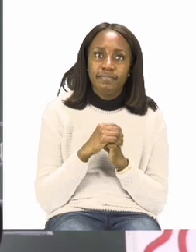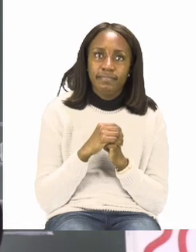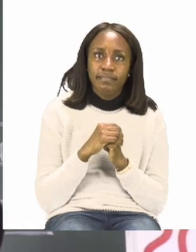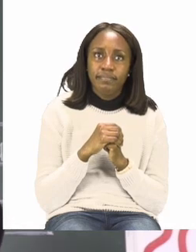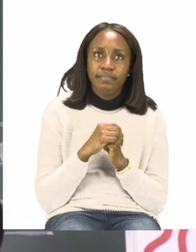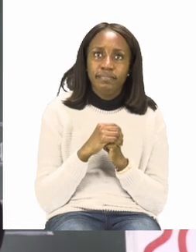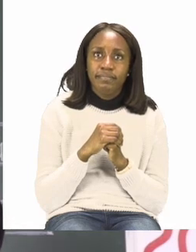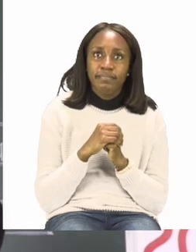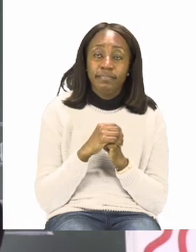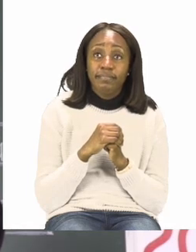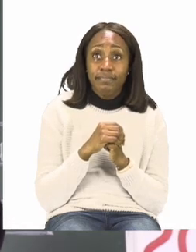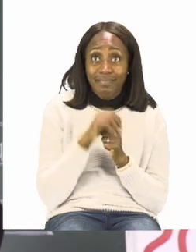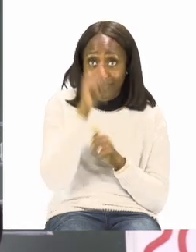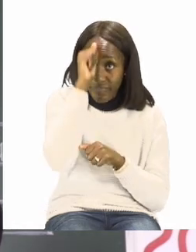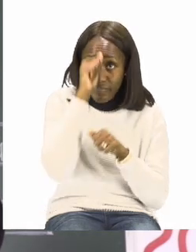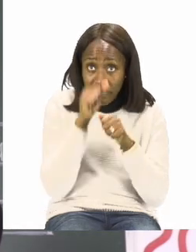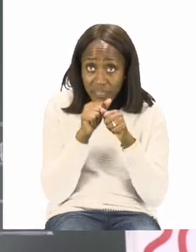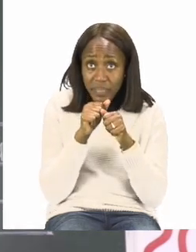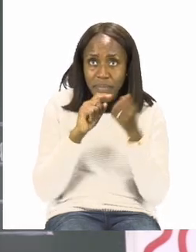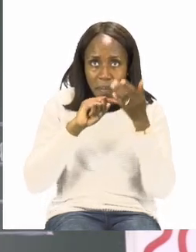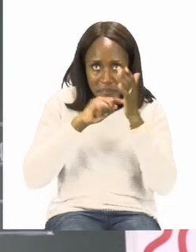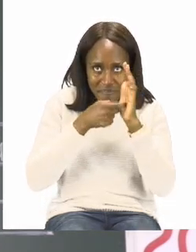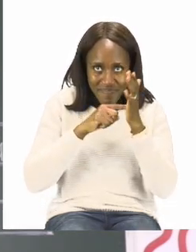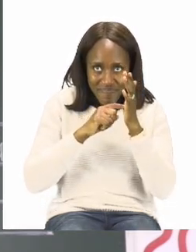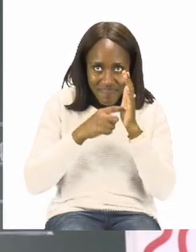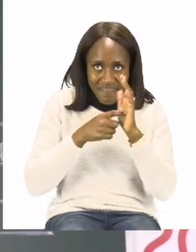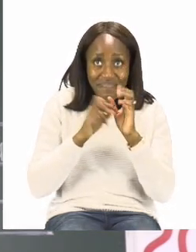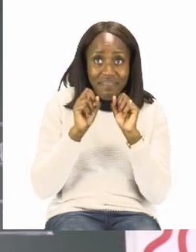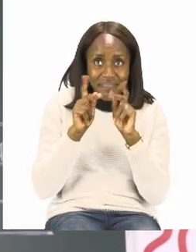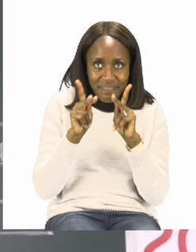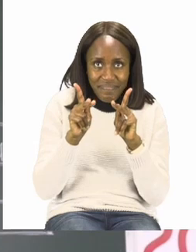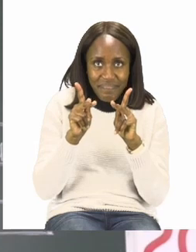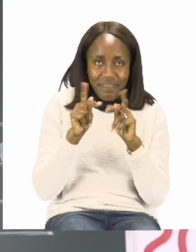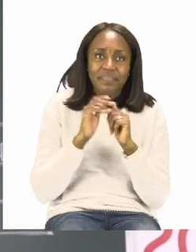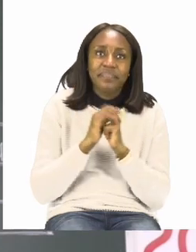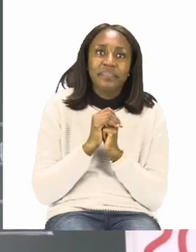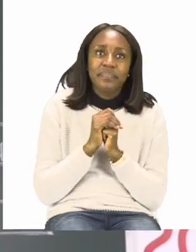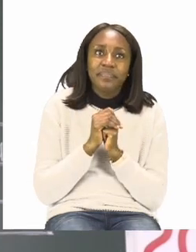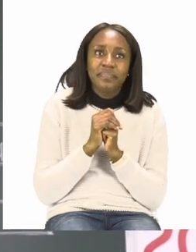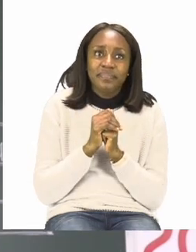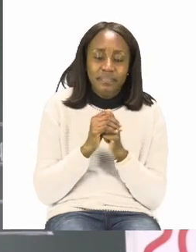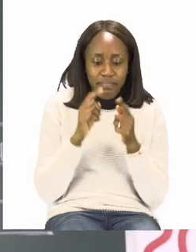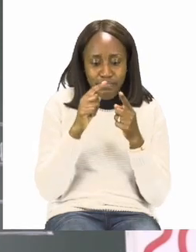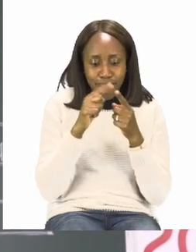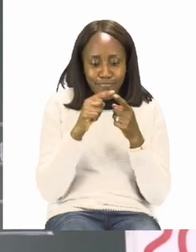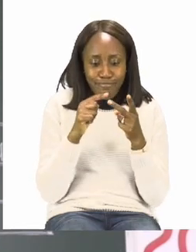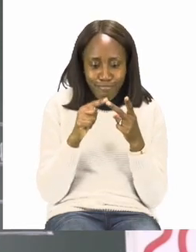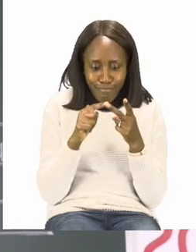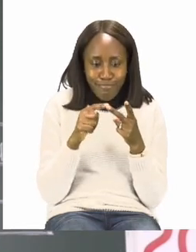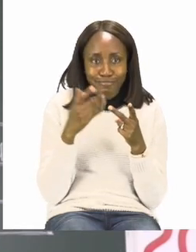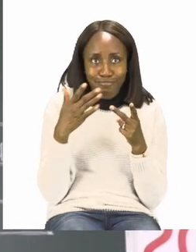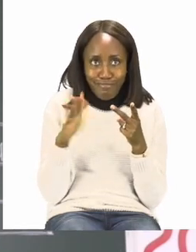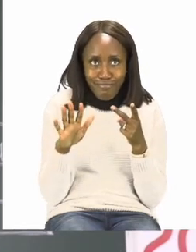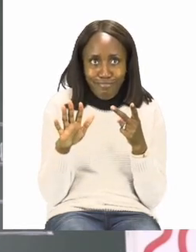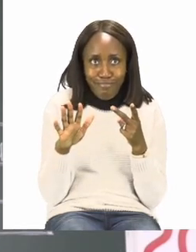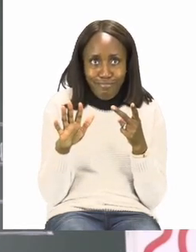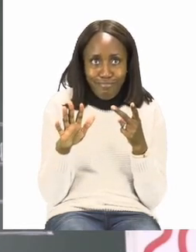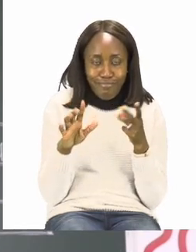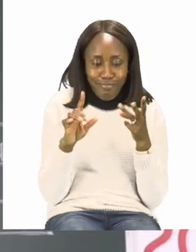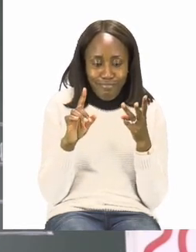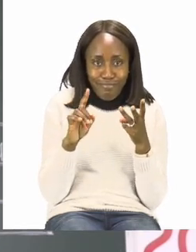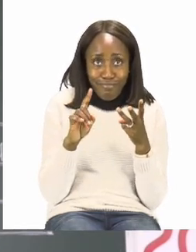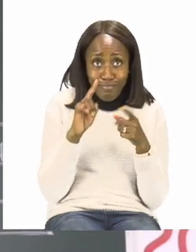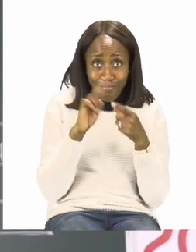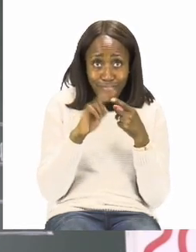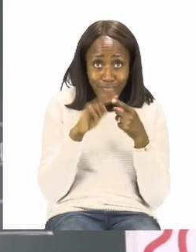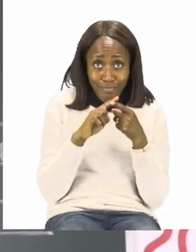Don't forget the S and a full stop. So we have done two instructions. The first one